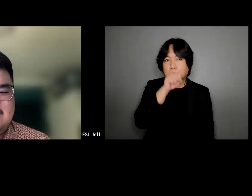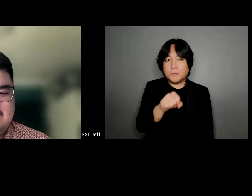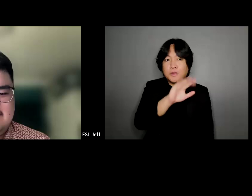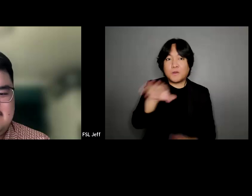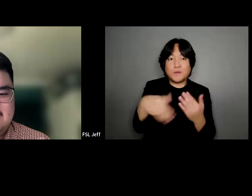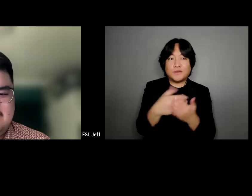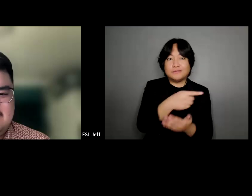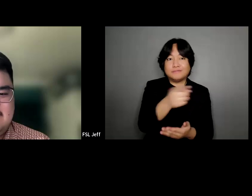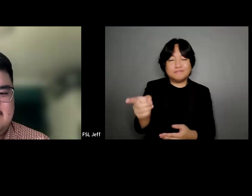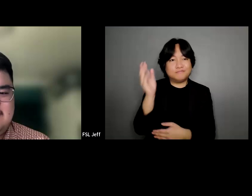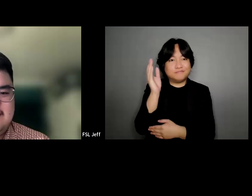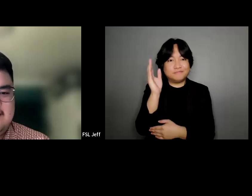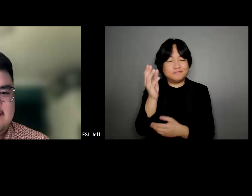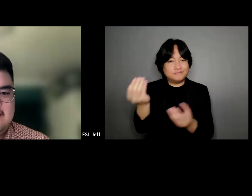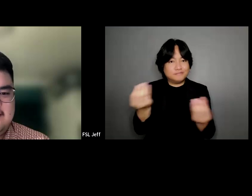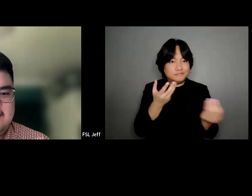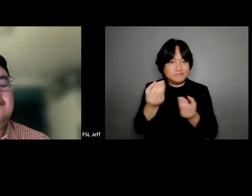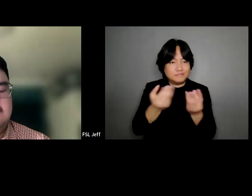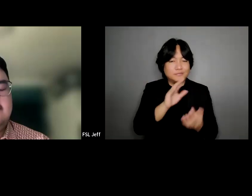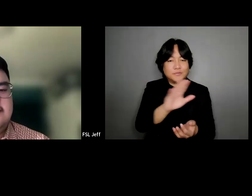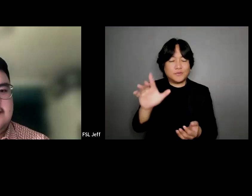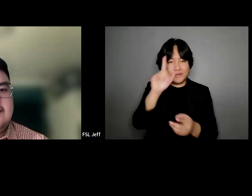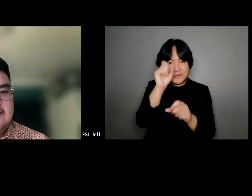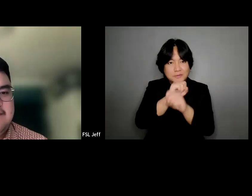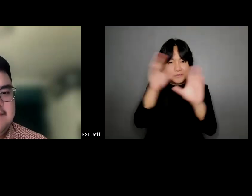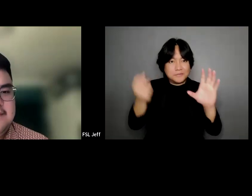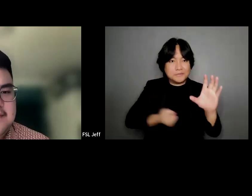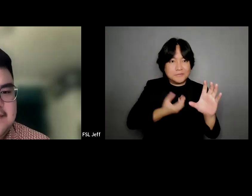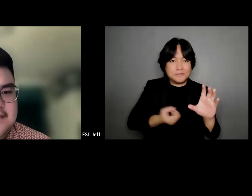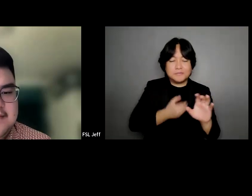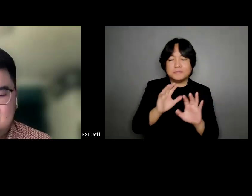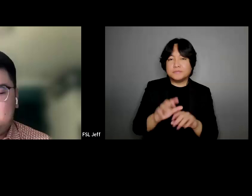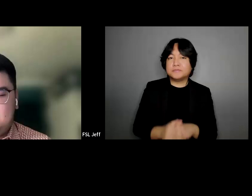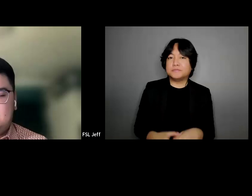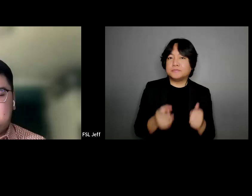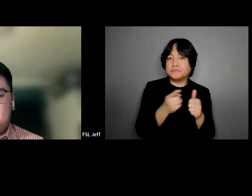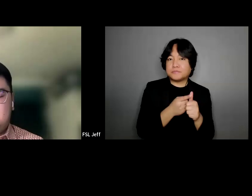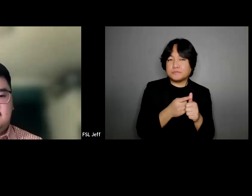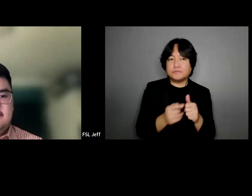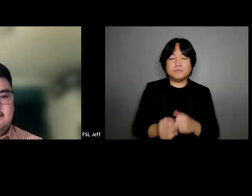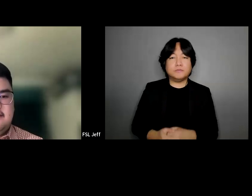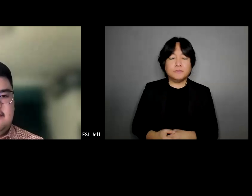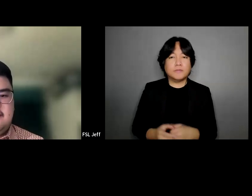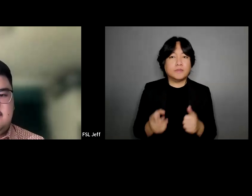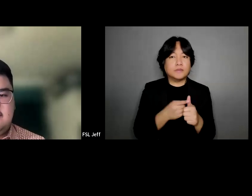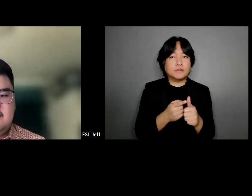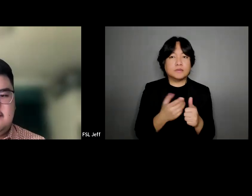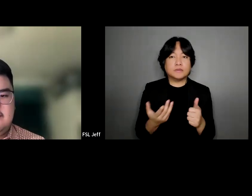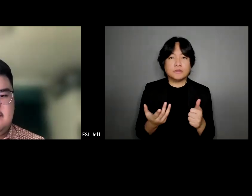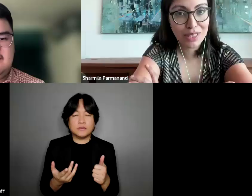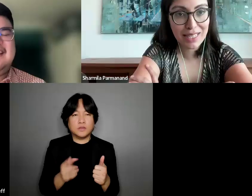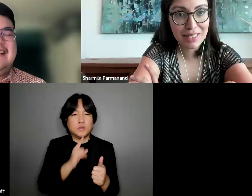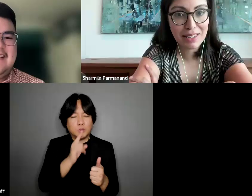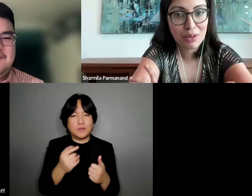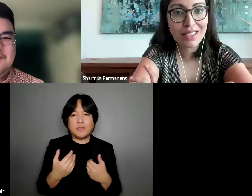So these are like slightly inchoate ideas. The first thing, which might actually be controversial,